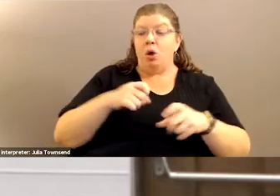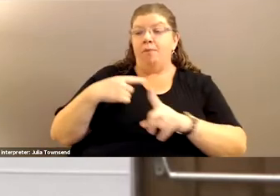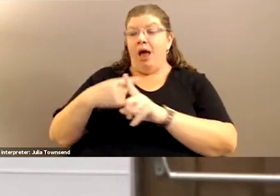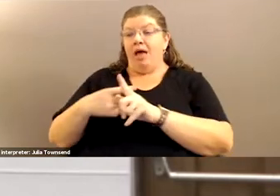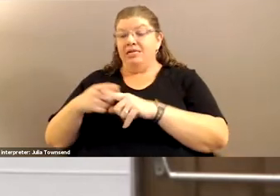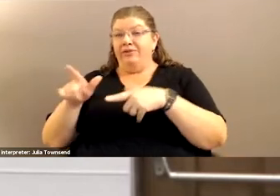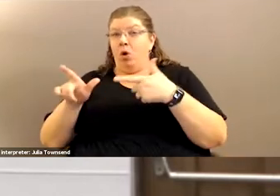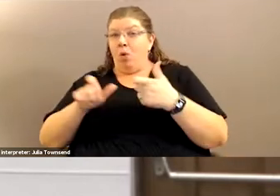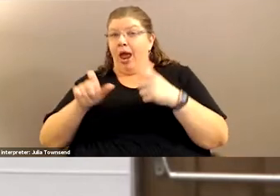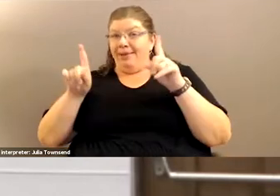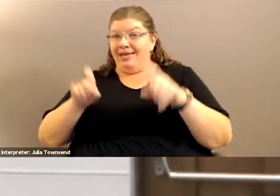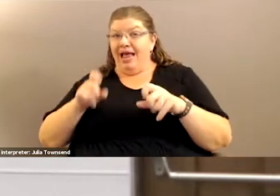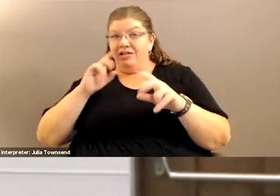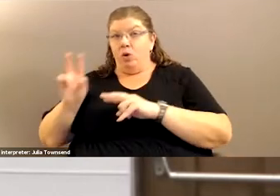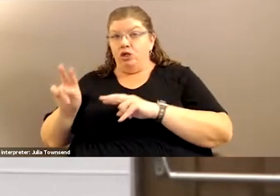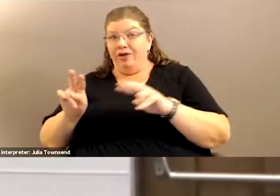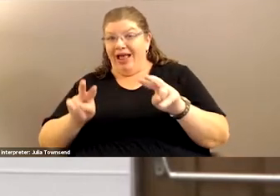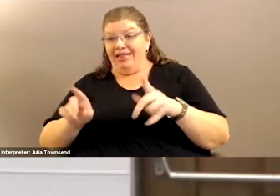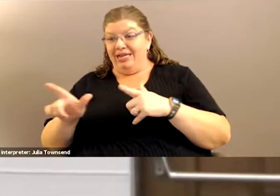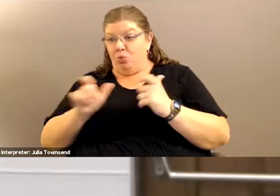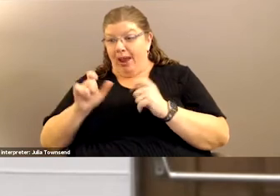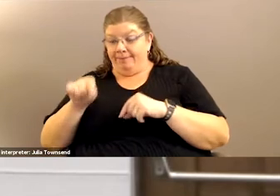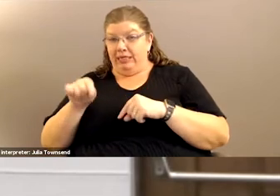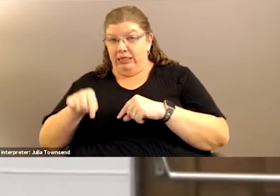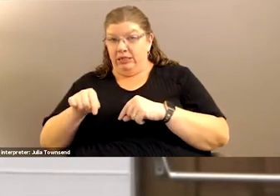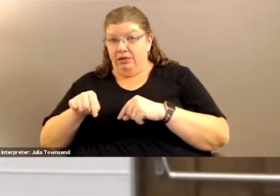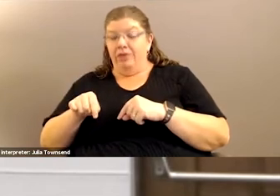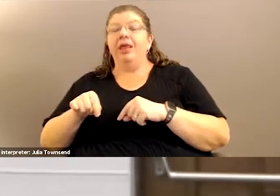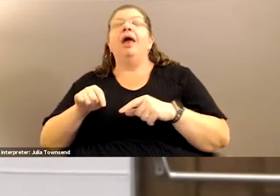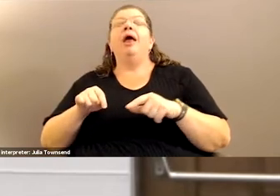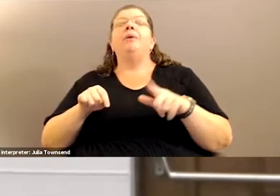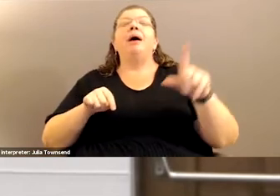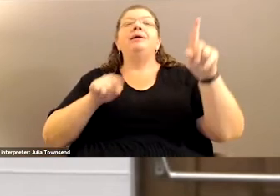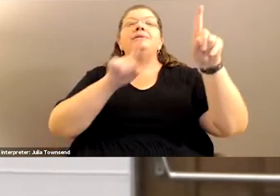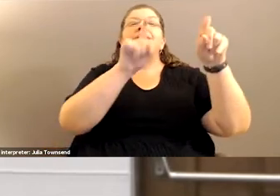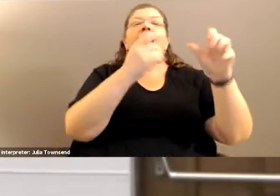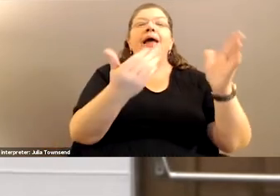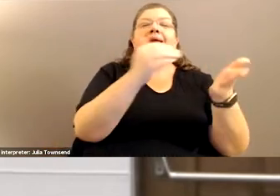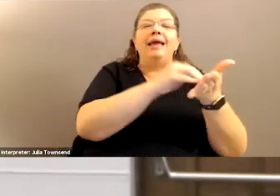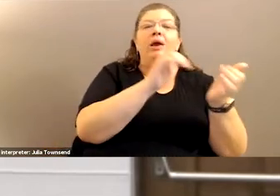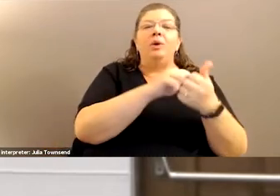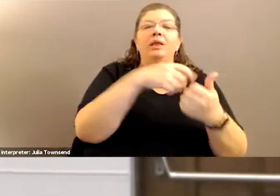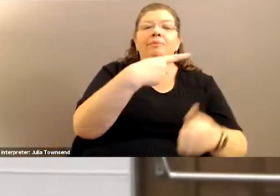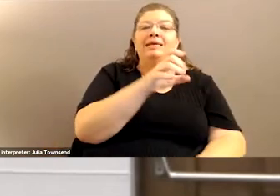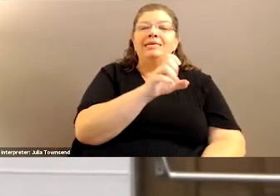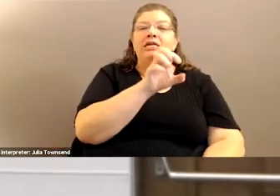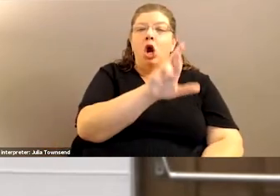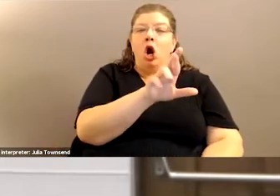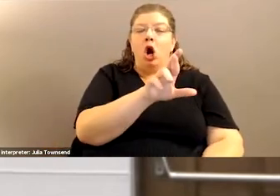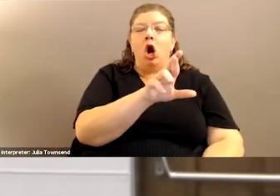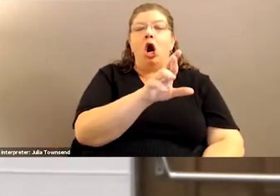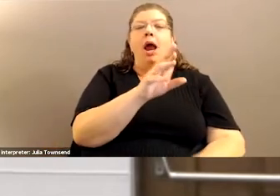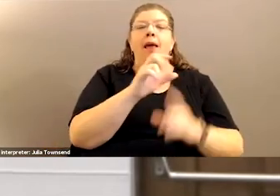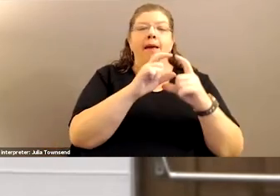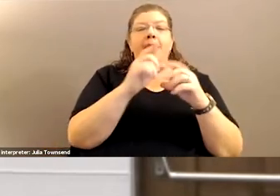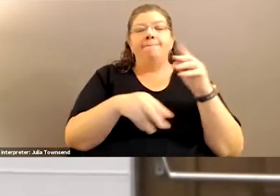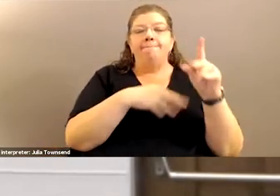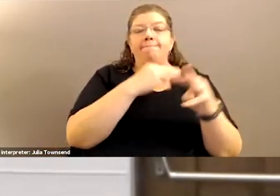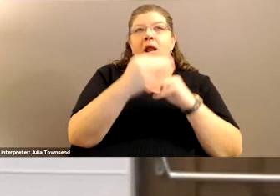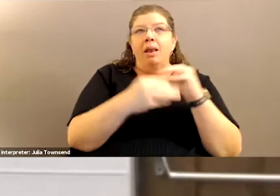we use for surveillance then it needs to be followed up with a pcr molecular test